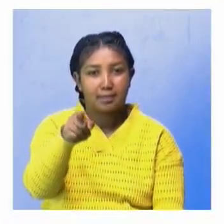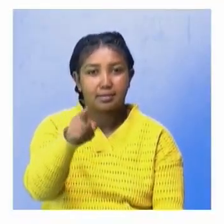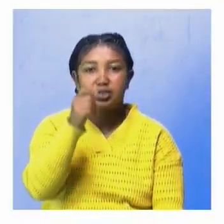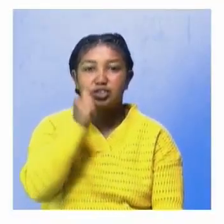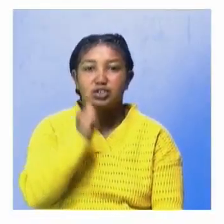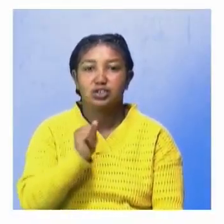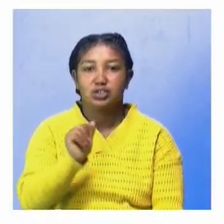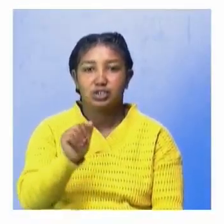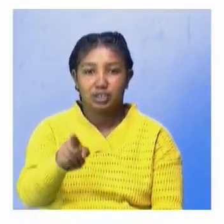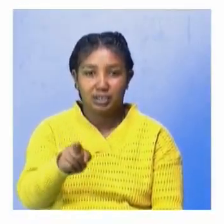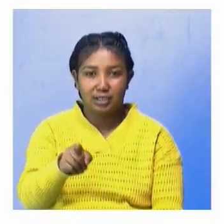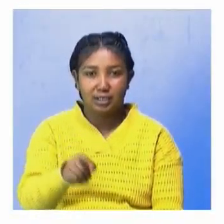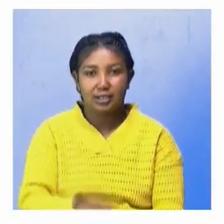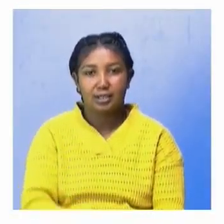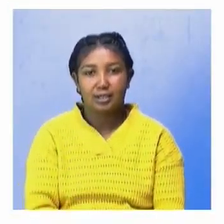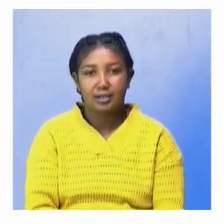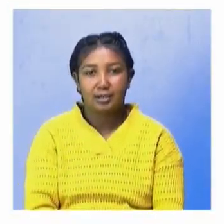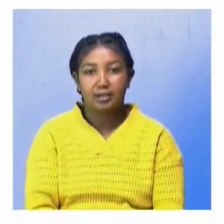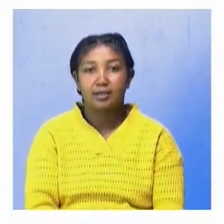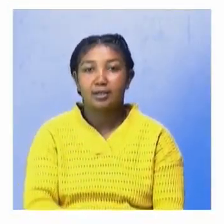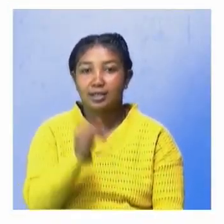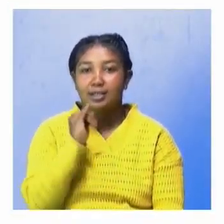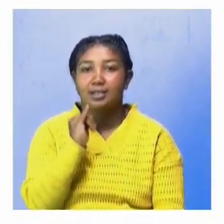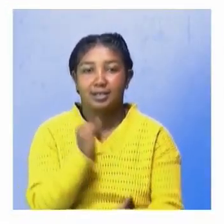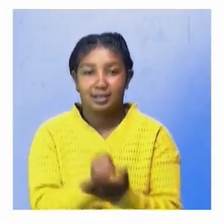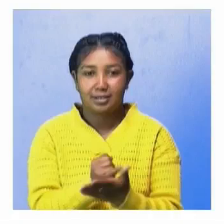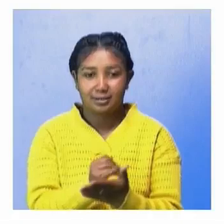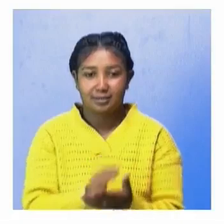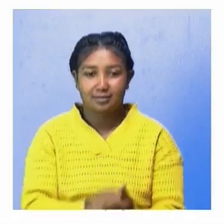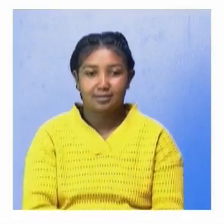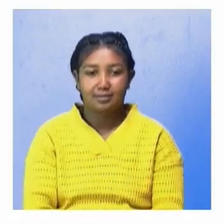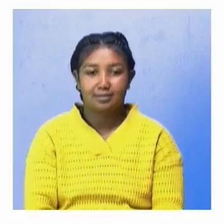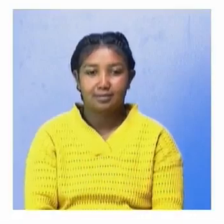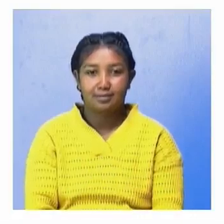she, and it.